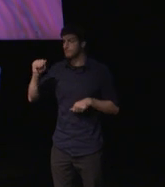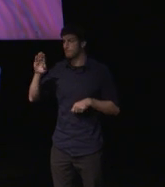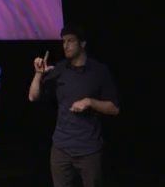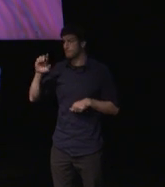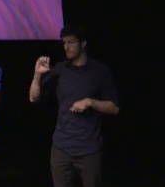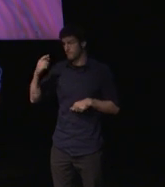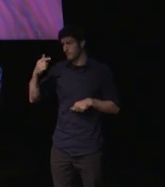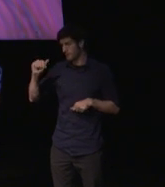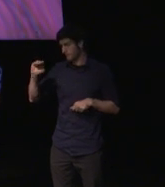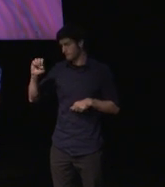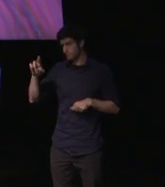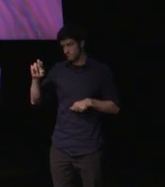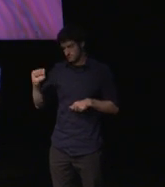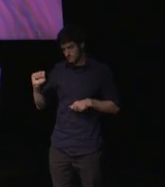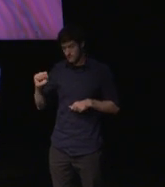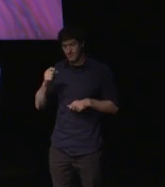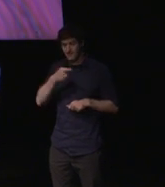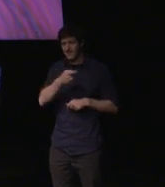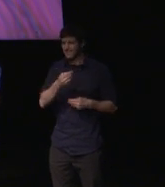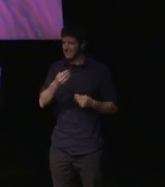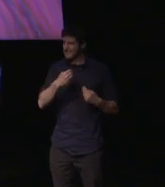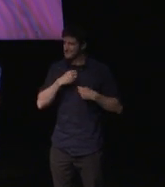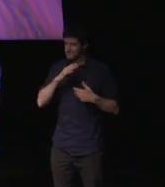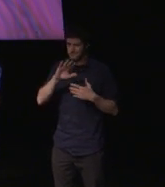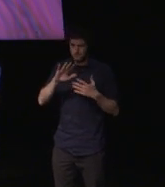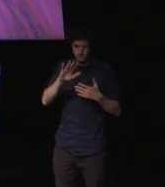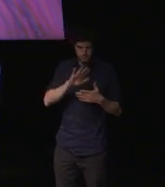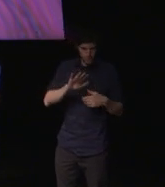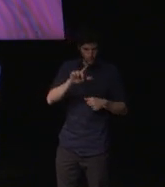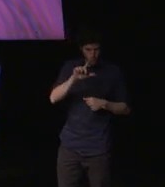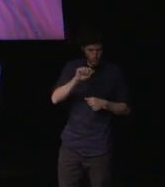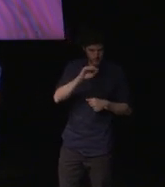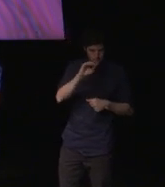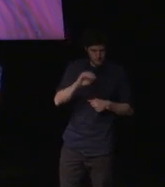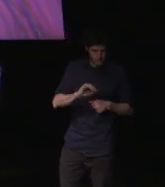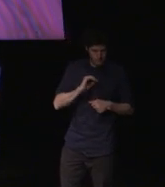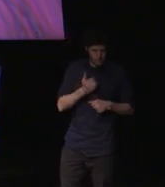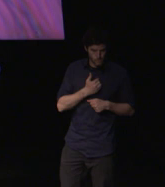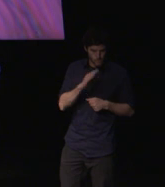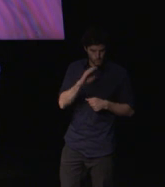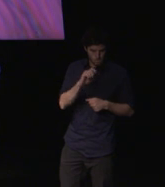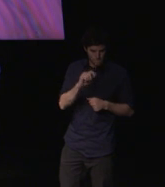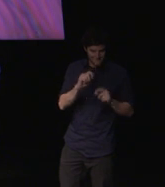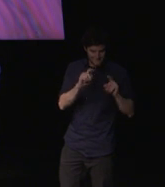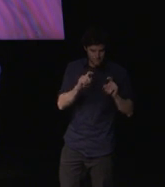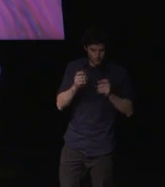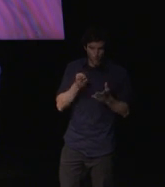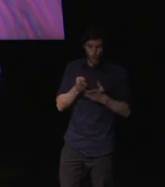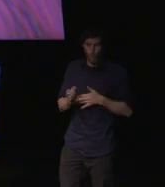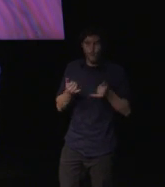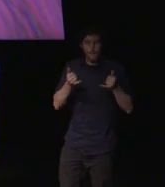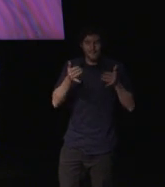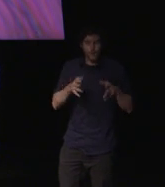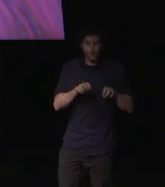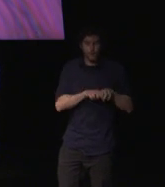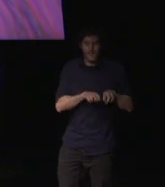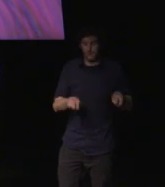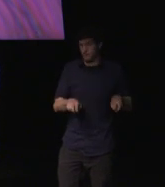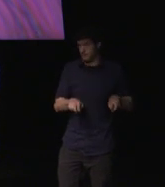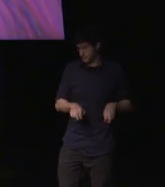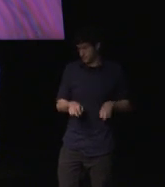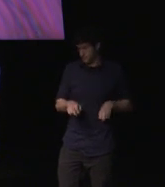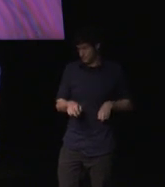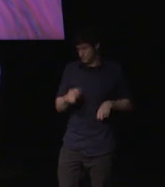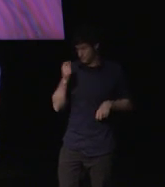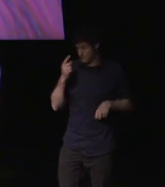They brought us about 20% of our beta testers through player panels. So when they talk about player panels, 20% of the